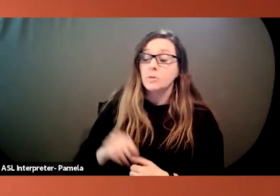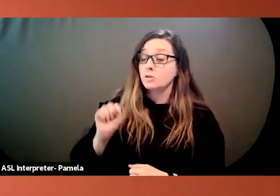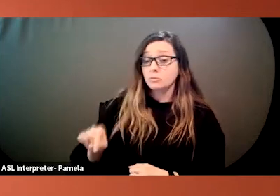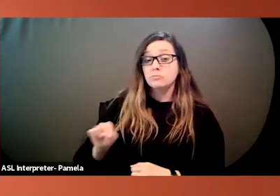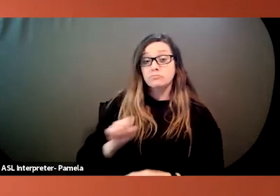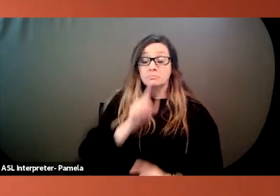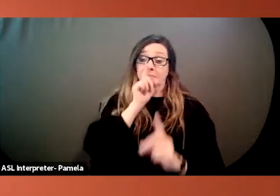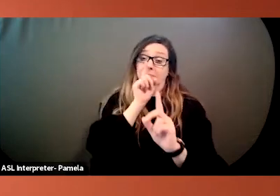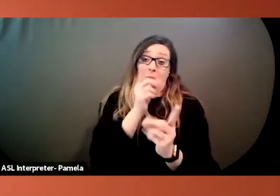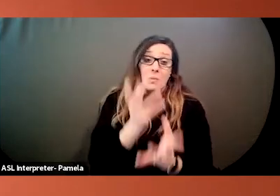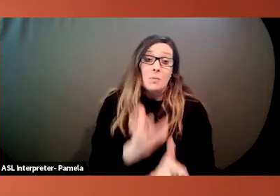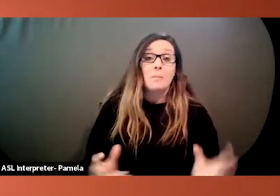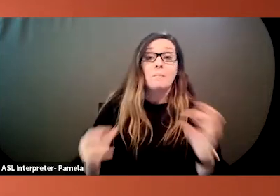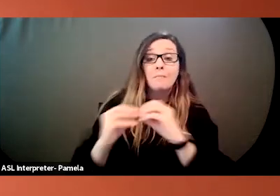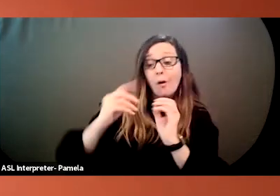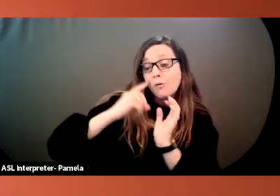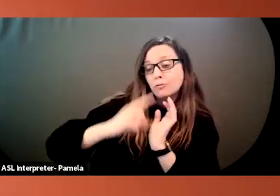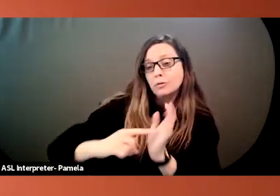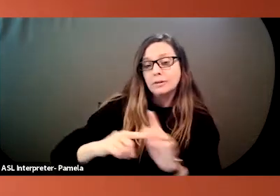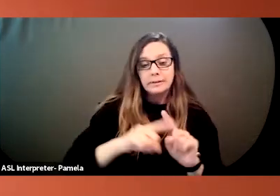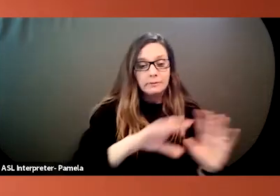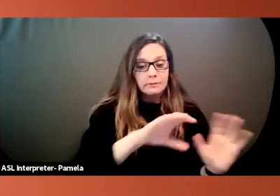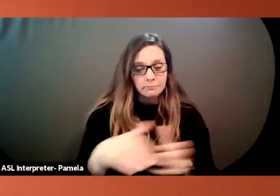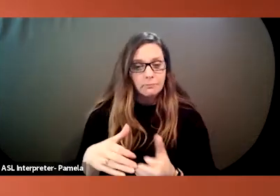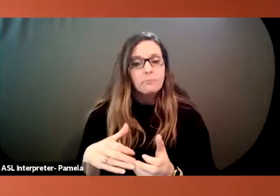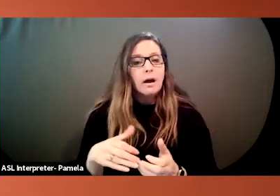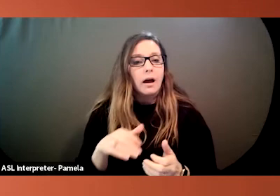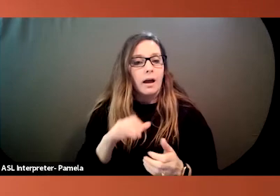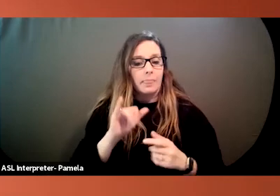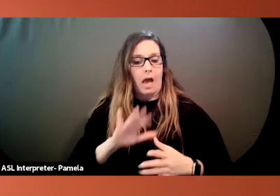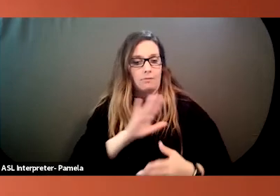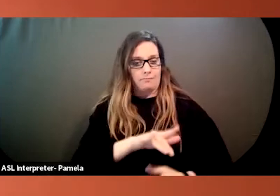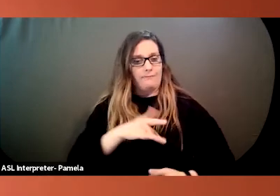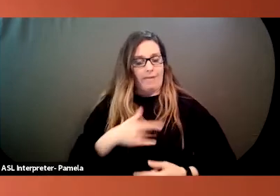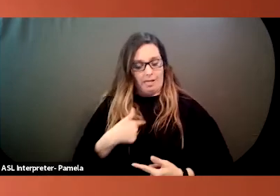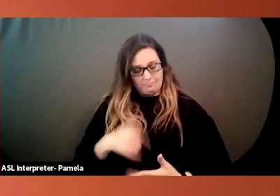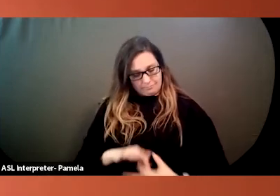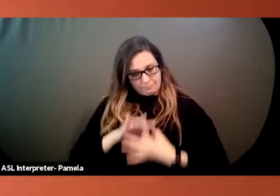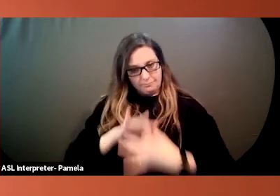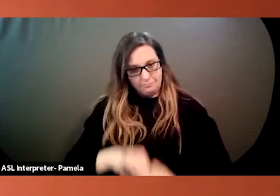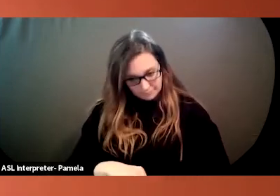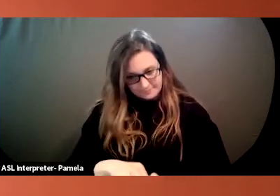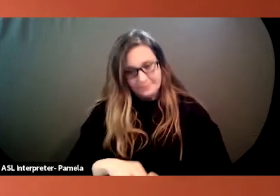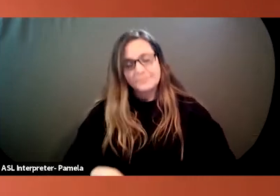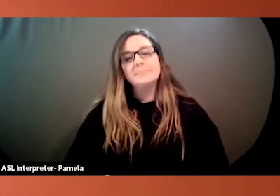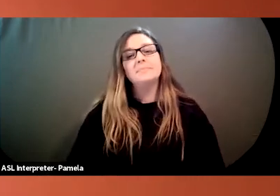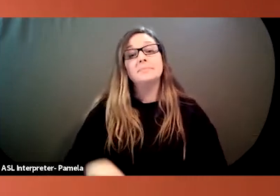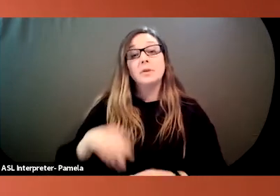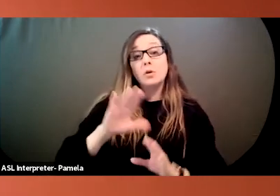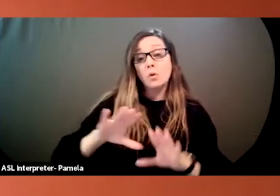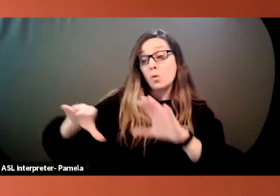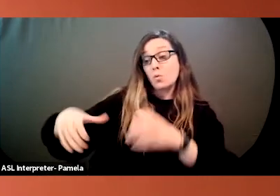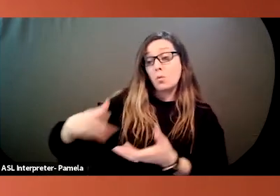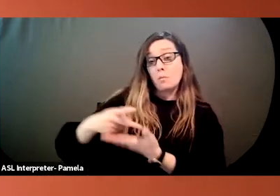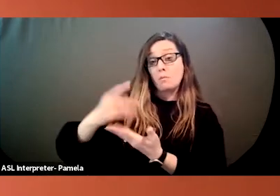looking forward to doing further research on the groups to which she belongs. The group project is